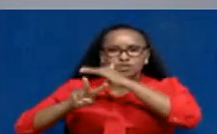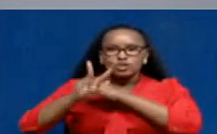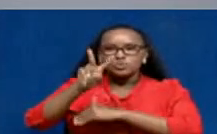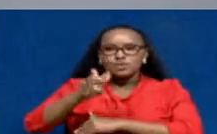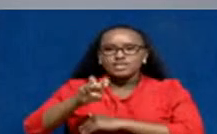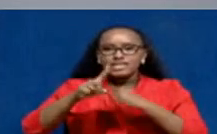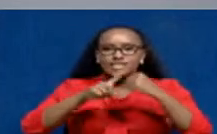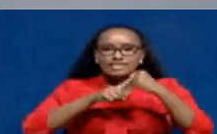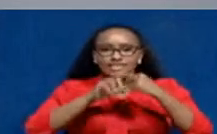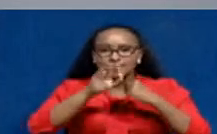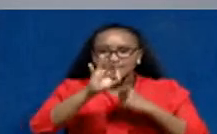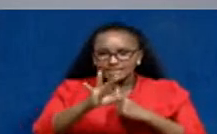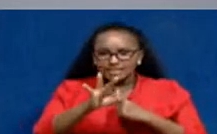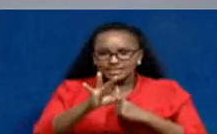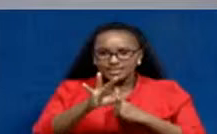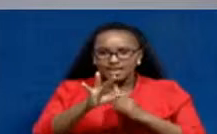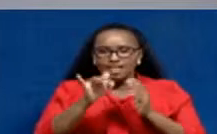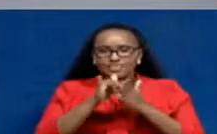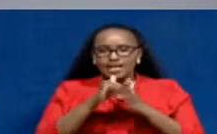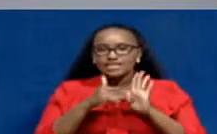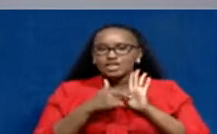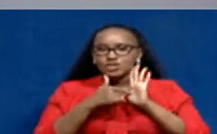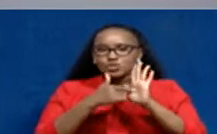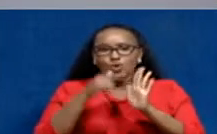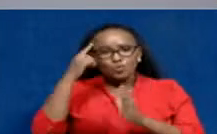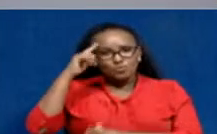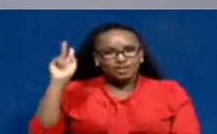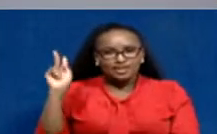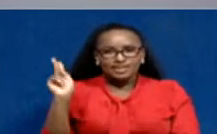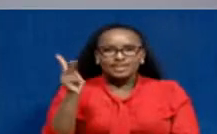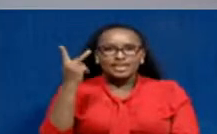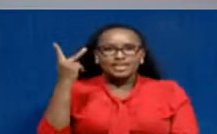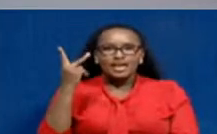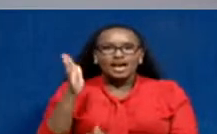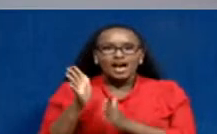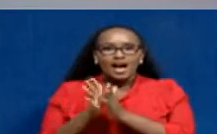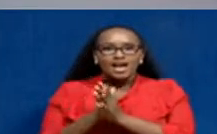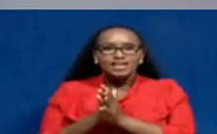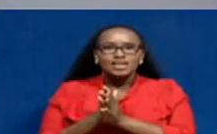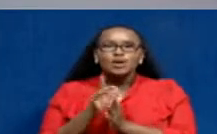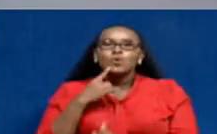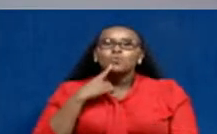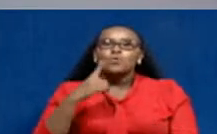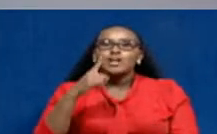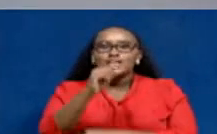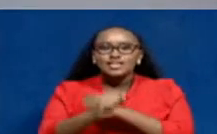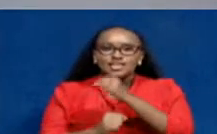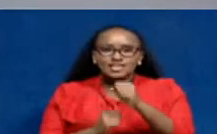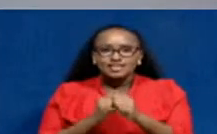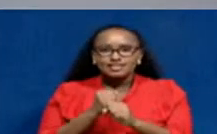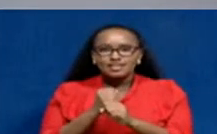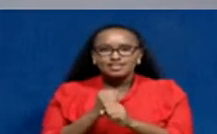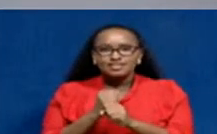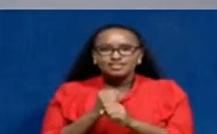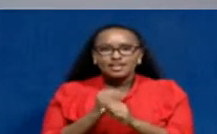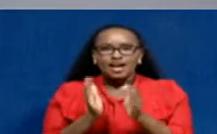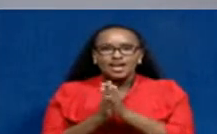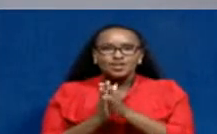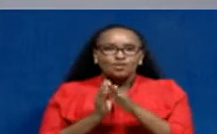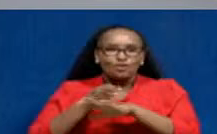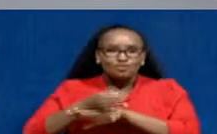2063, a blueprint for Kenya at 100 years and